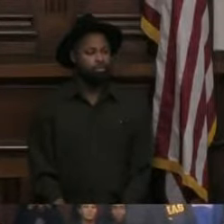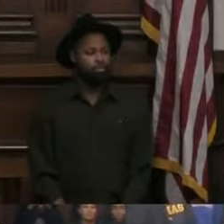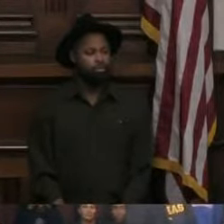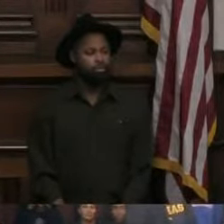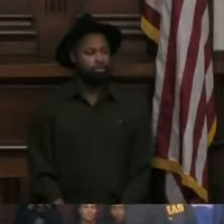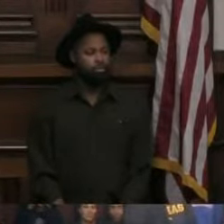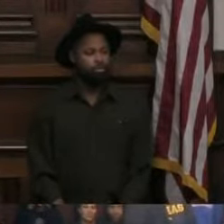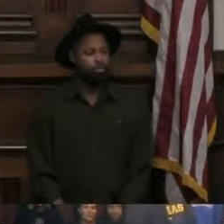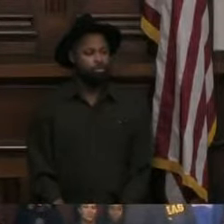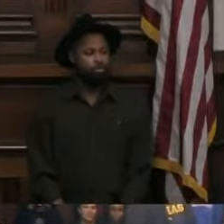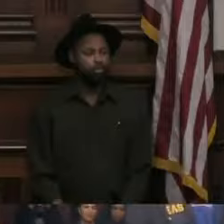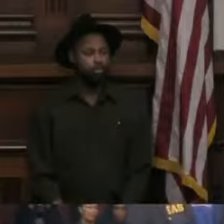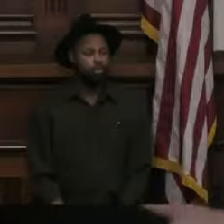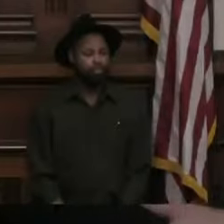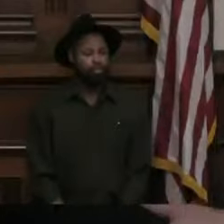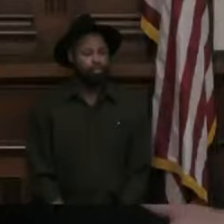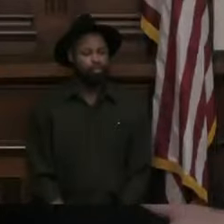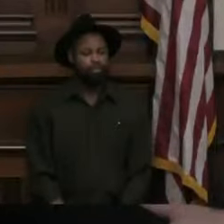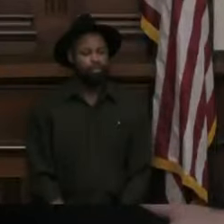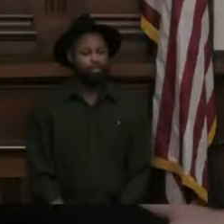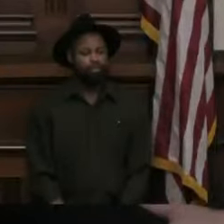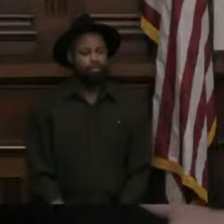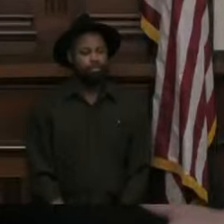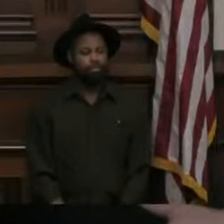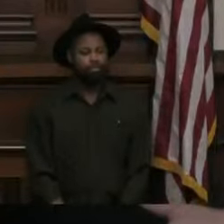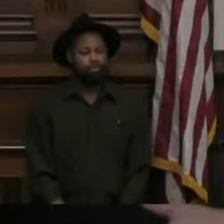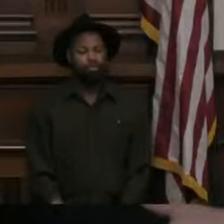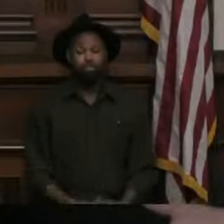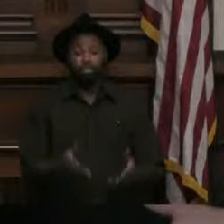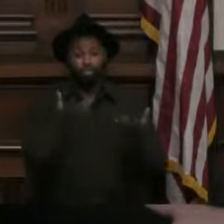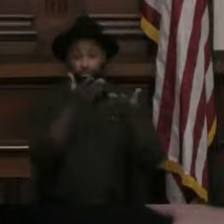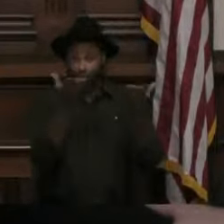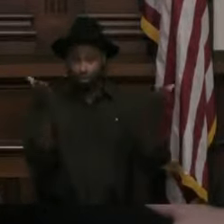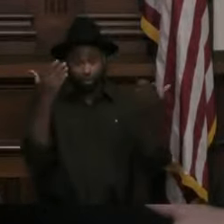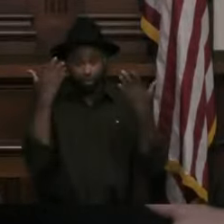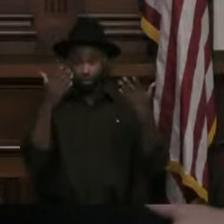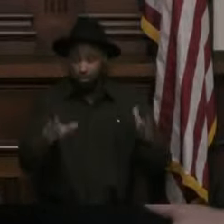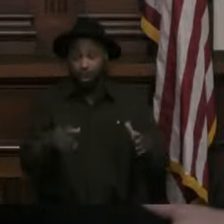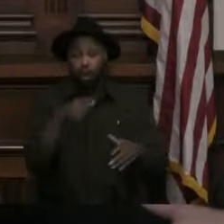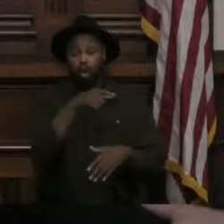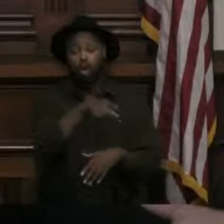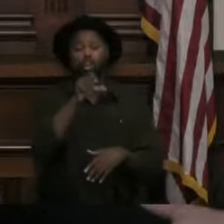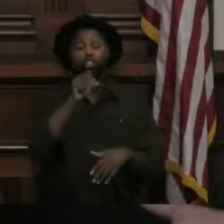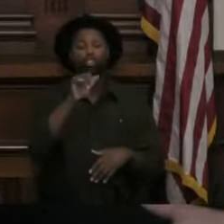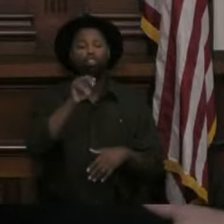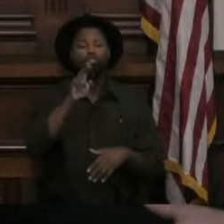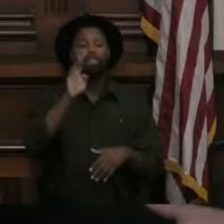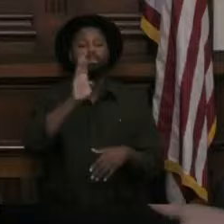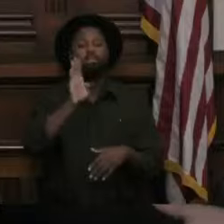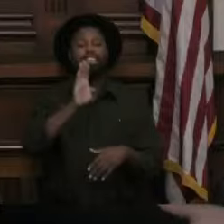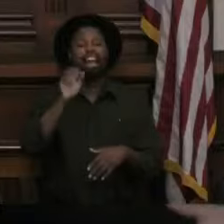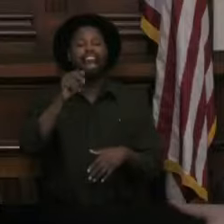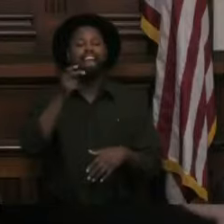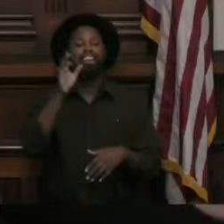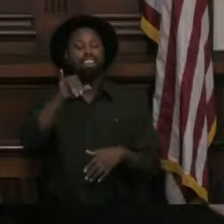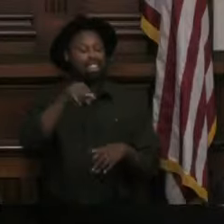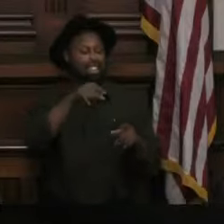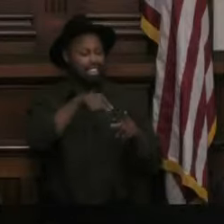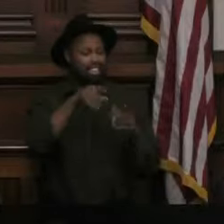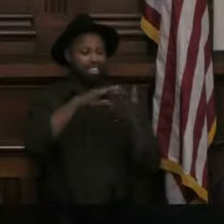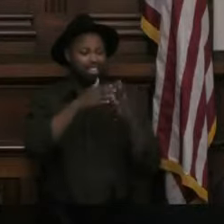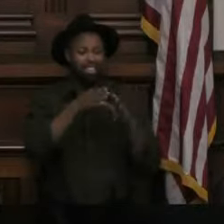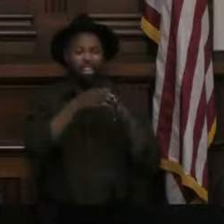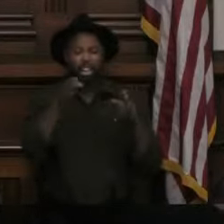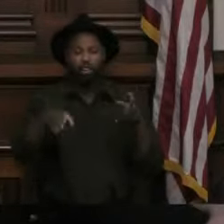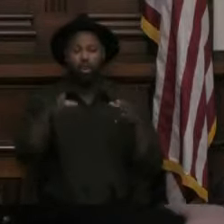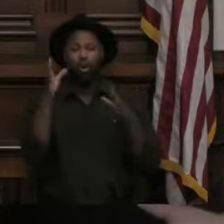So for those of you who do not know, Don Noto is a Susan B. Anthony neighborhood resident, organizer, and leader.